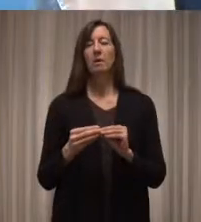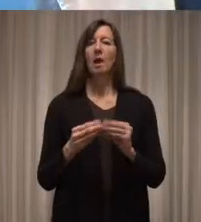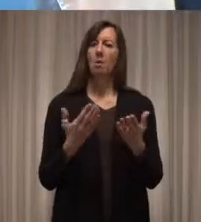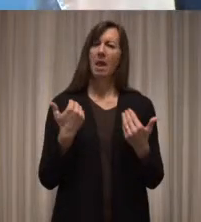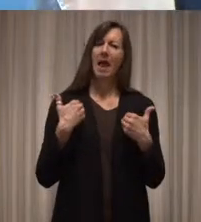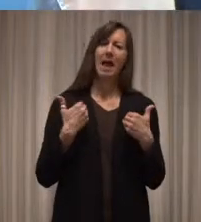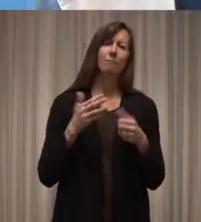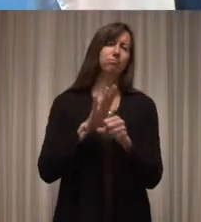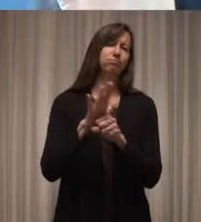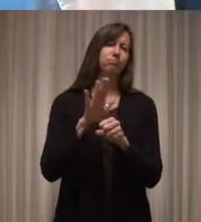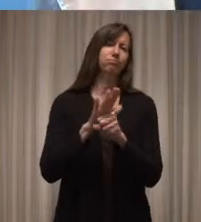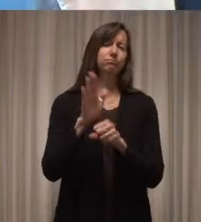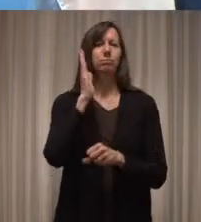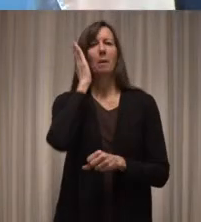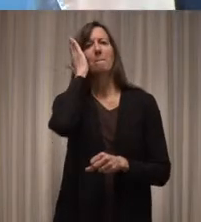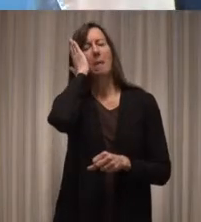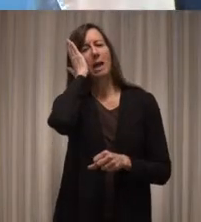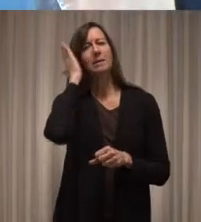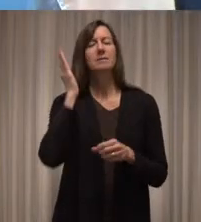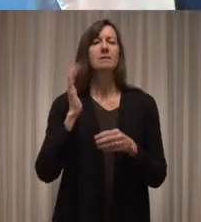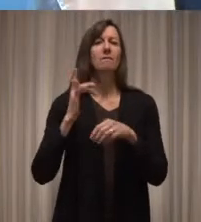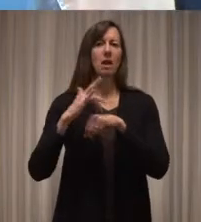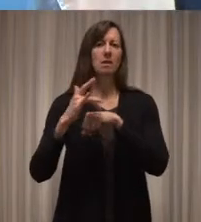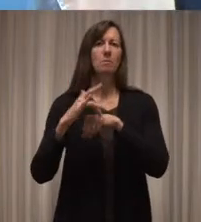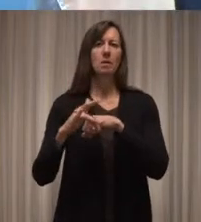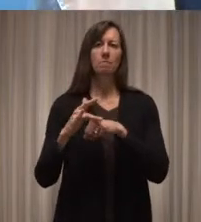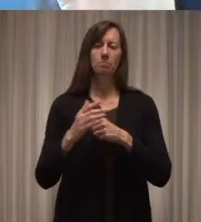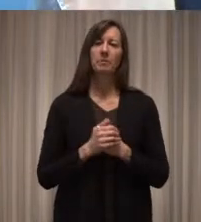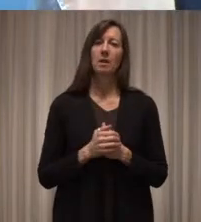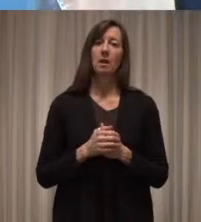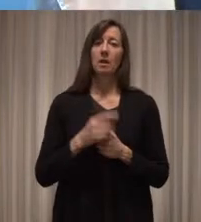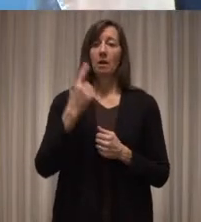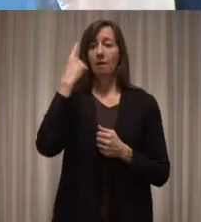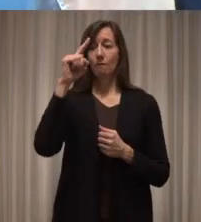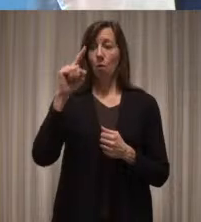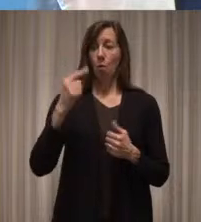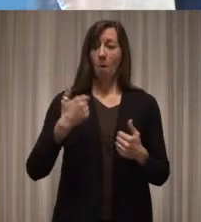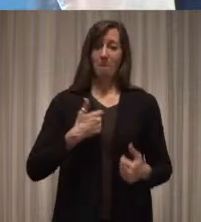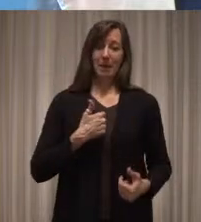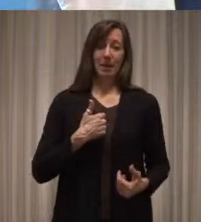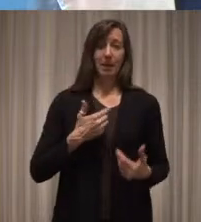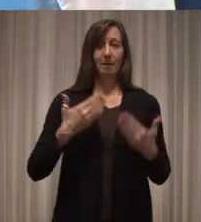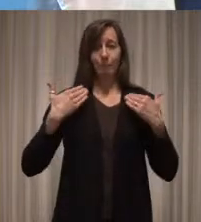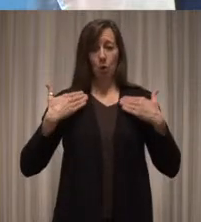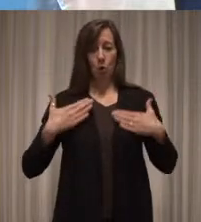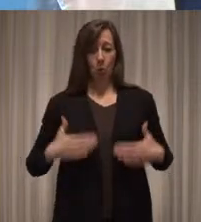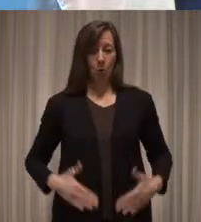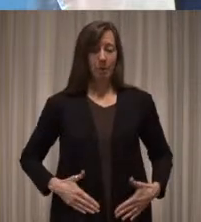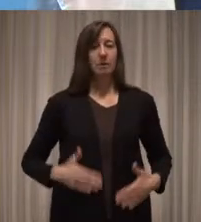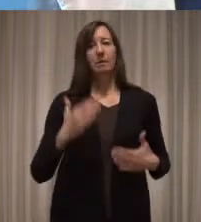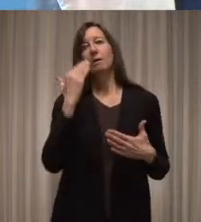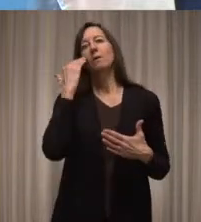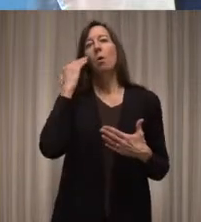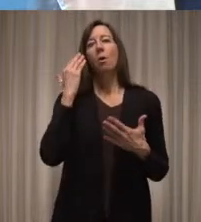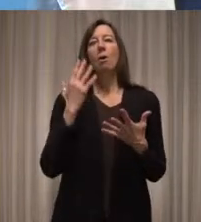just on a very human level, very good news to know that right now there are no folks